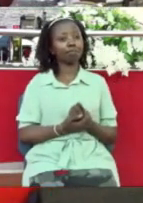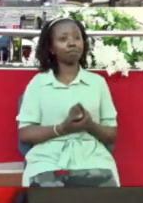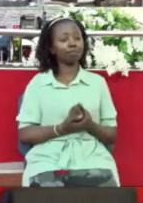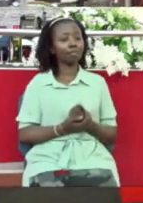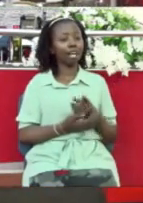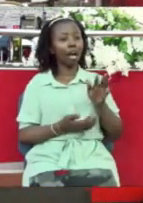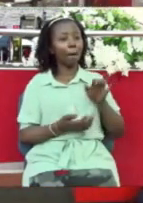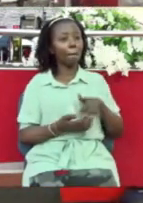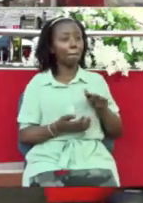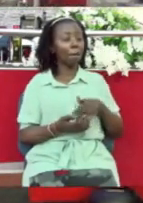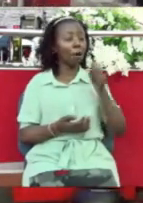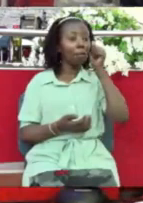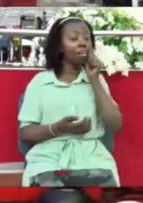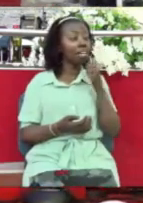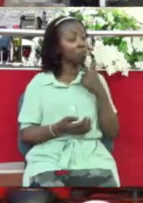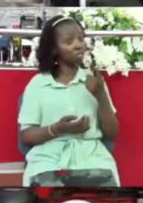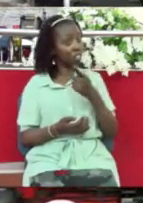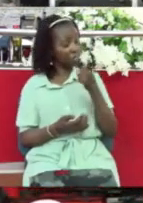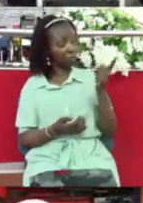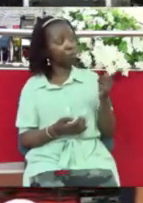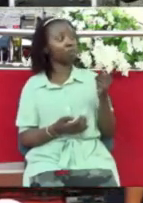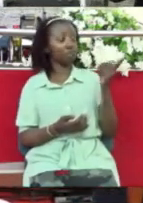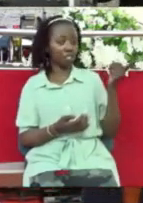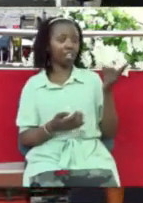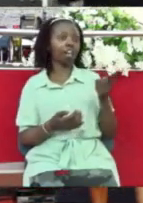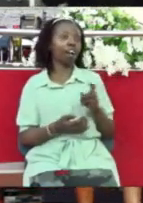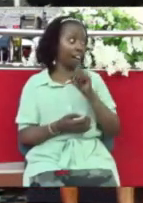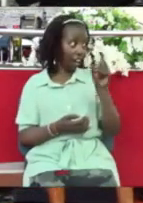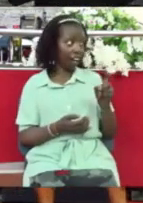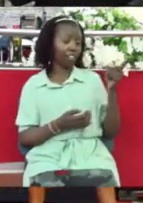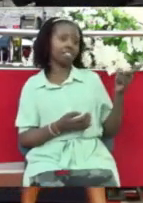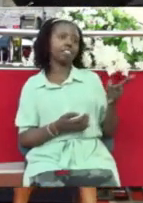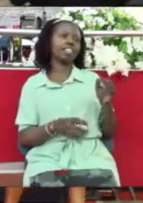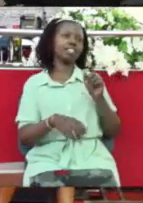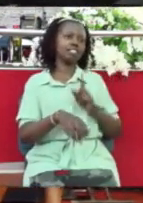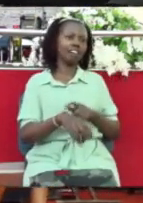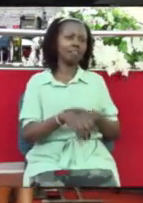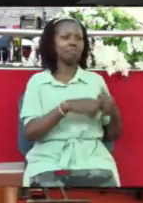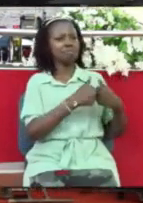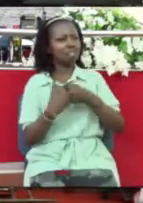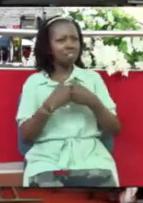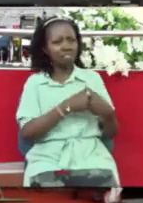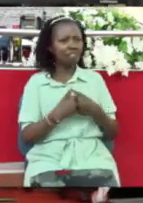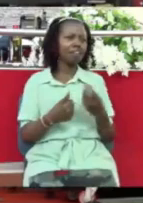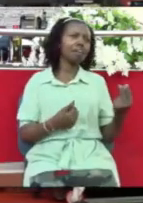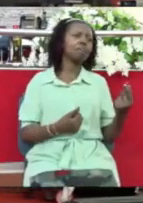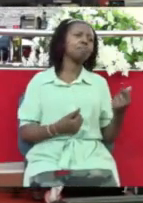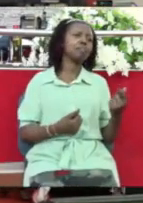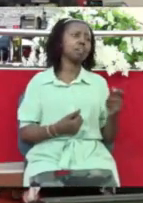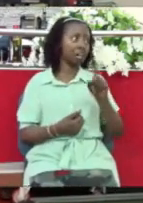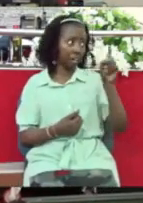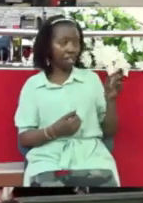tell you. Si uko hapa. Unaweza muuliza when we struggled na pesa. Yeah. You can ask